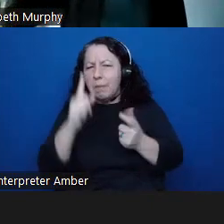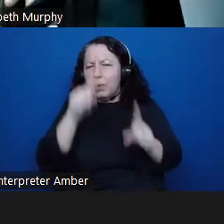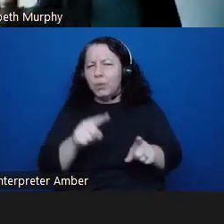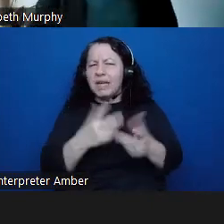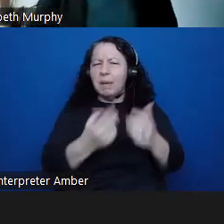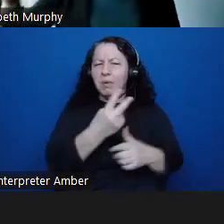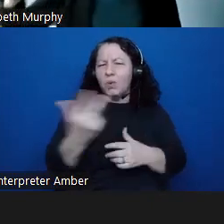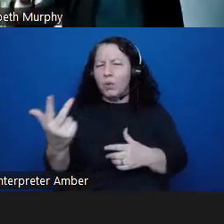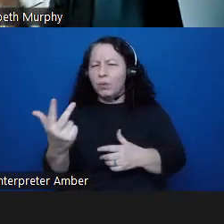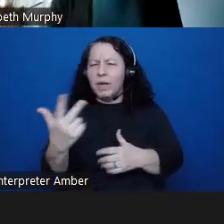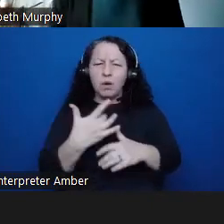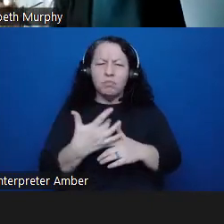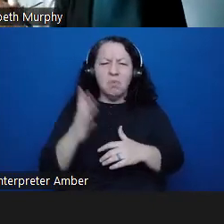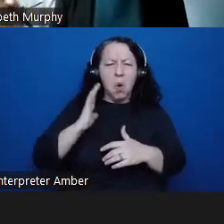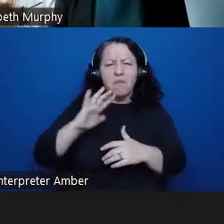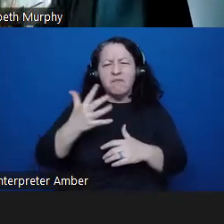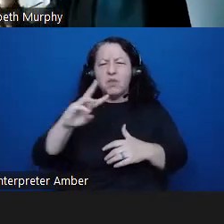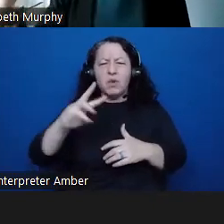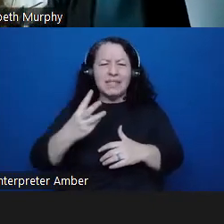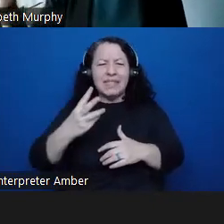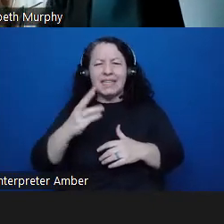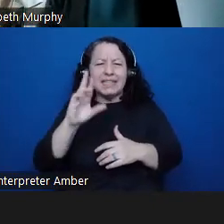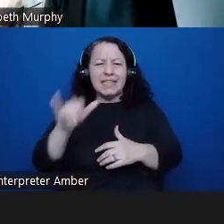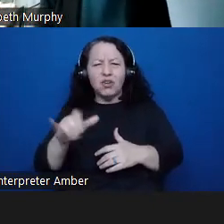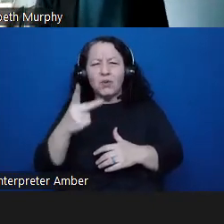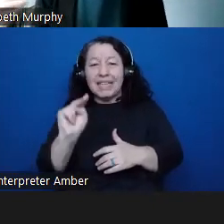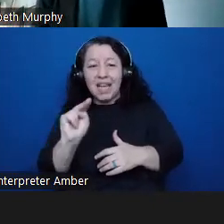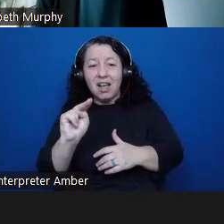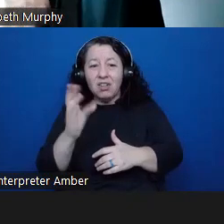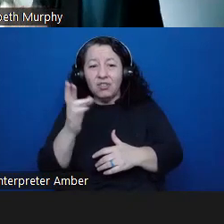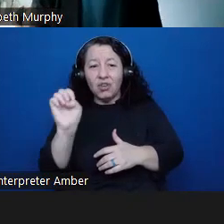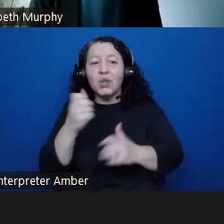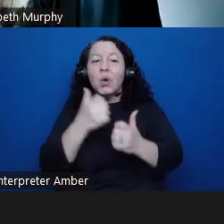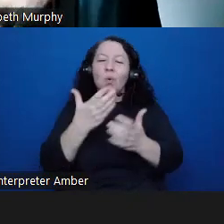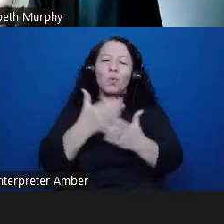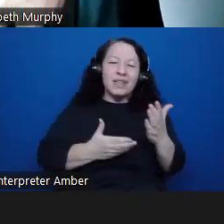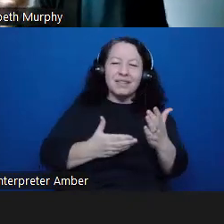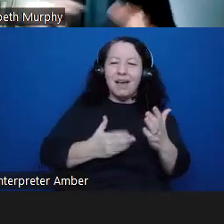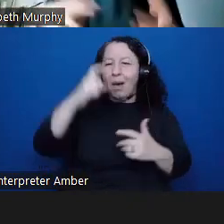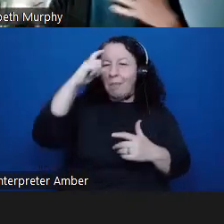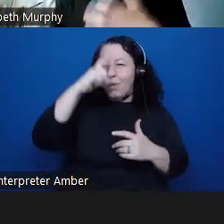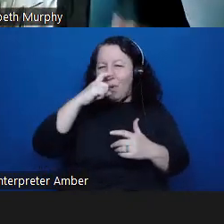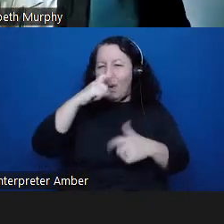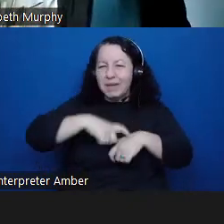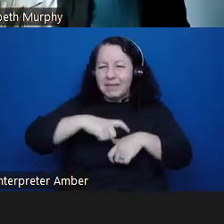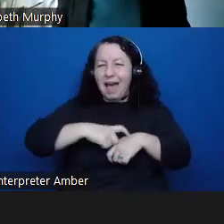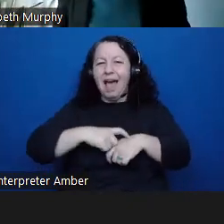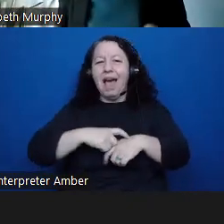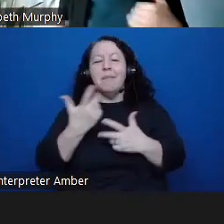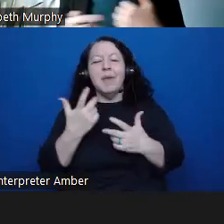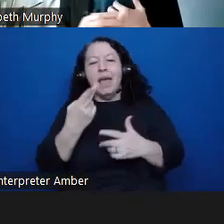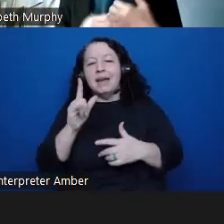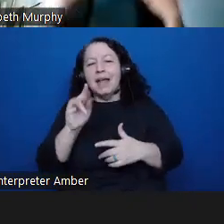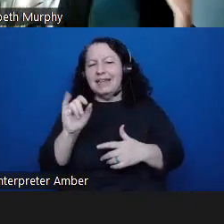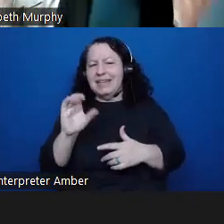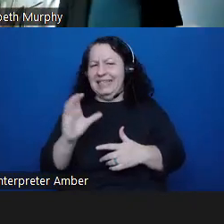probably 6th or 5th century kiln curses with some Hellenistic and Roman period additions. So it seems like it had a later life as